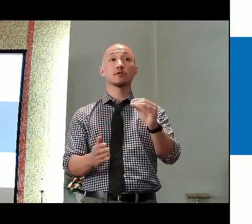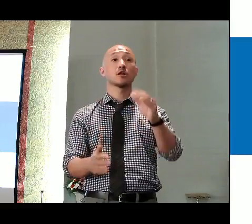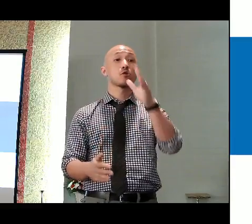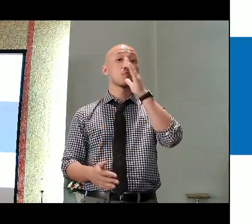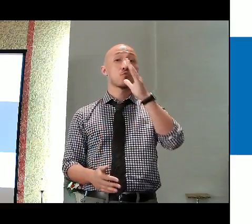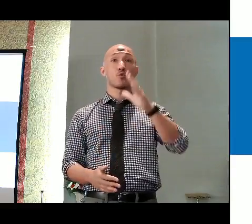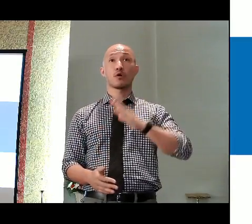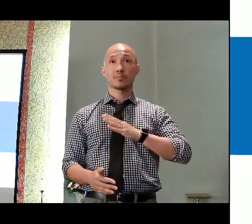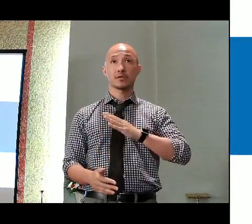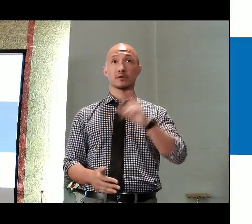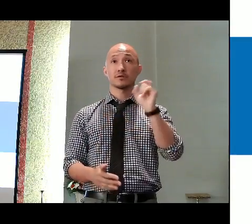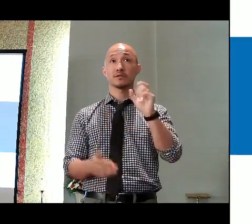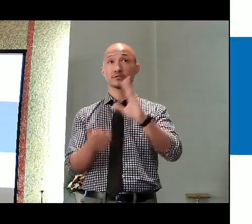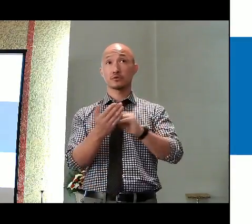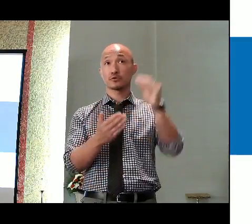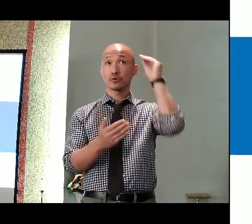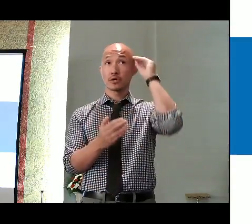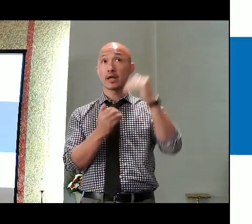men as well.